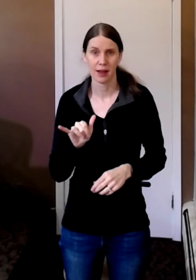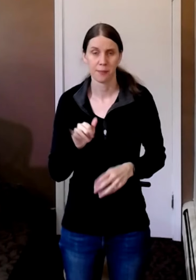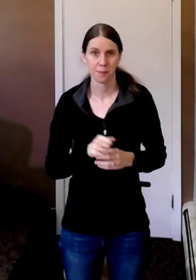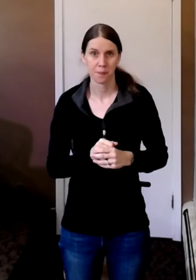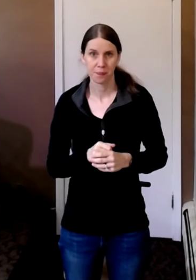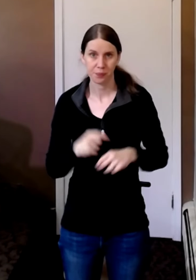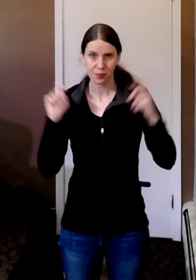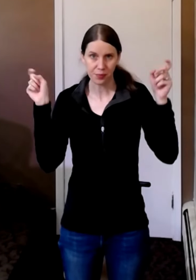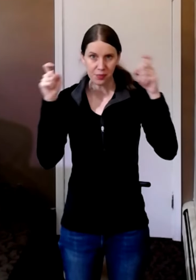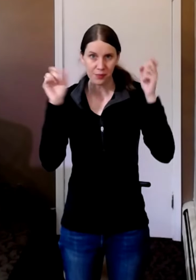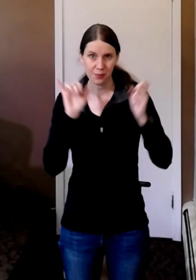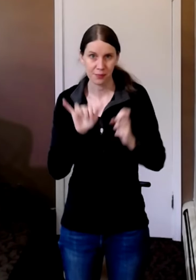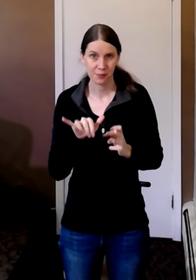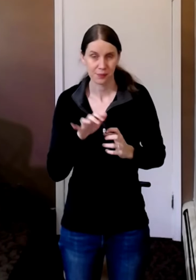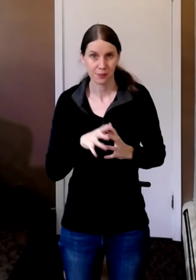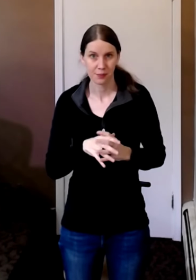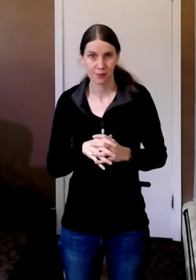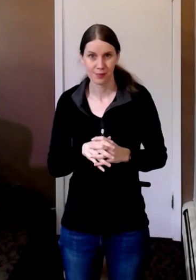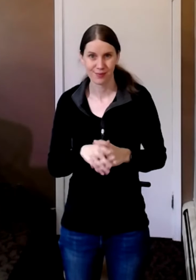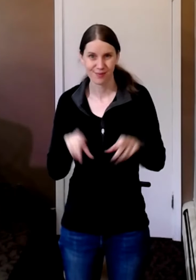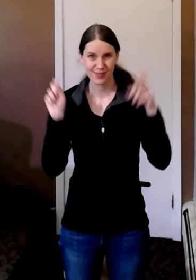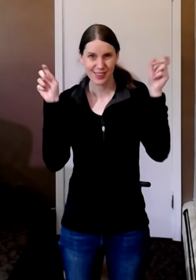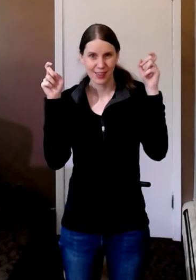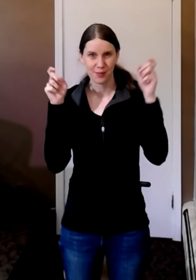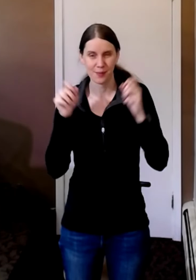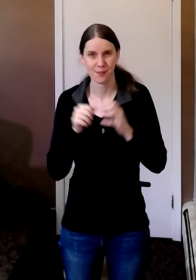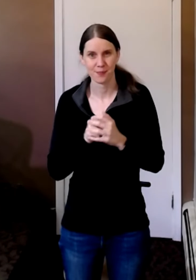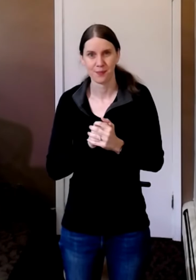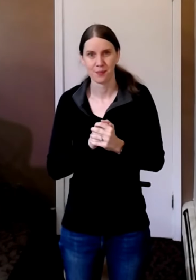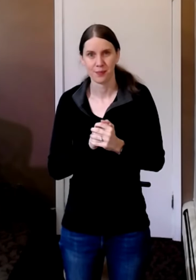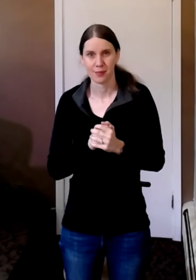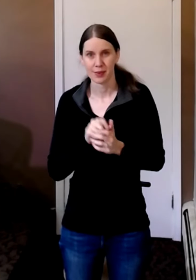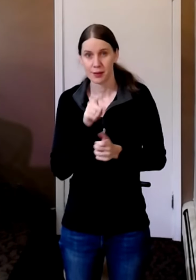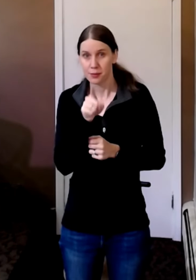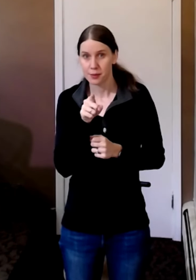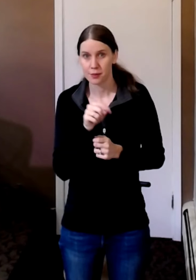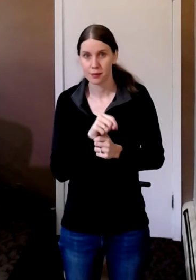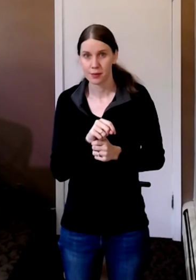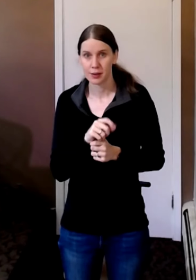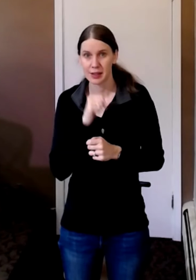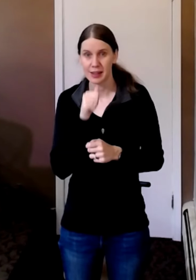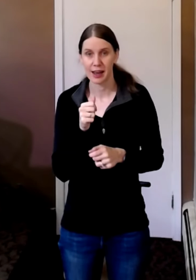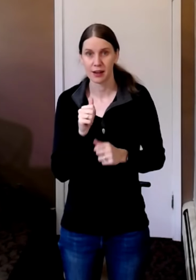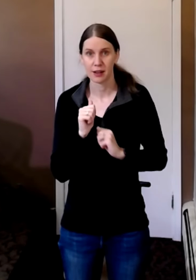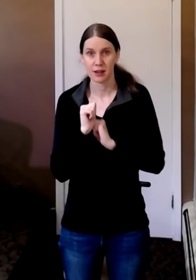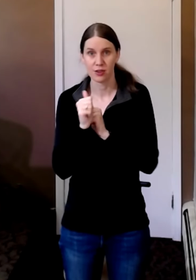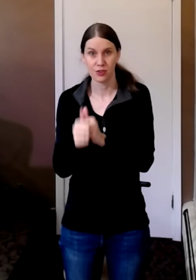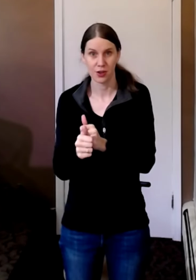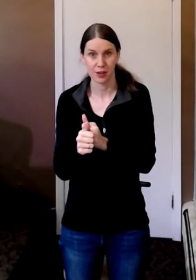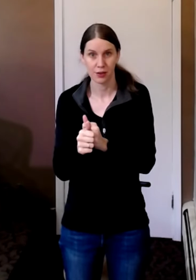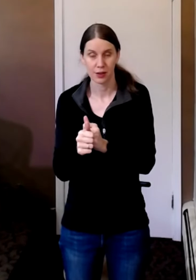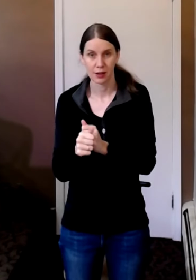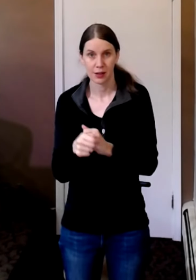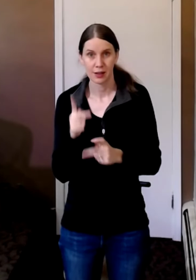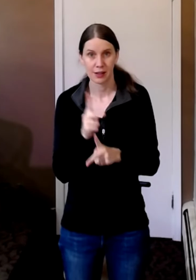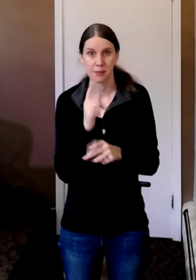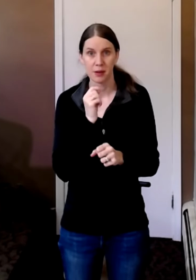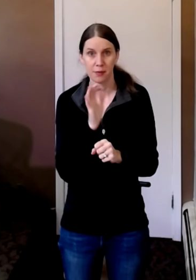And we rejoice in that, celebrate that you have not only followed through down through the years